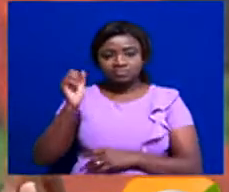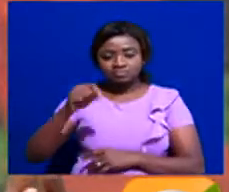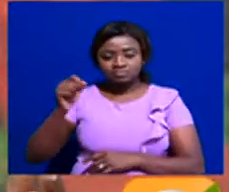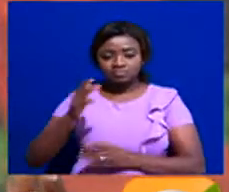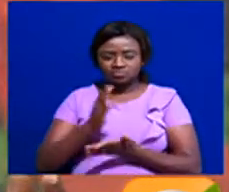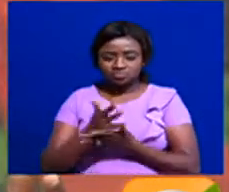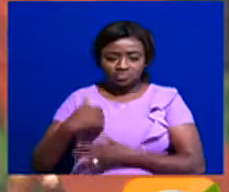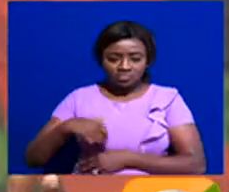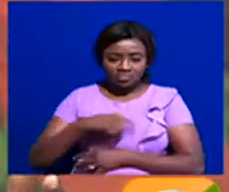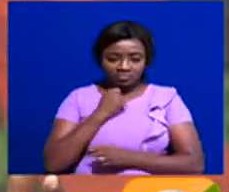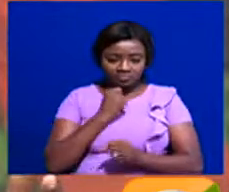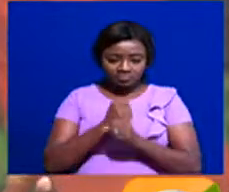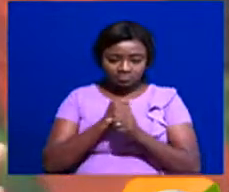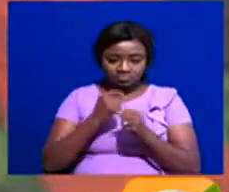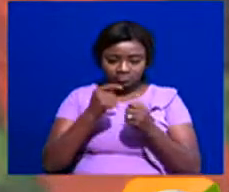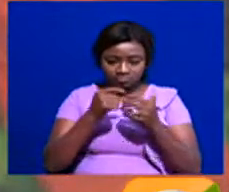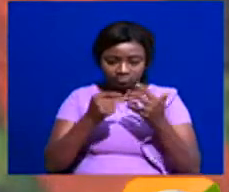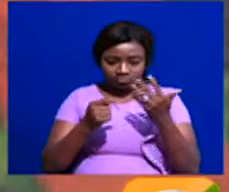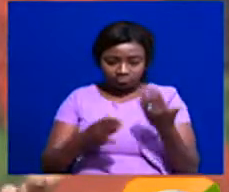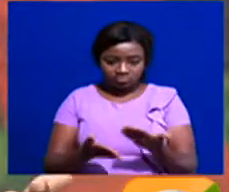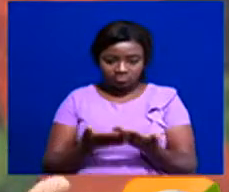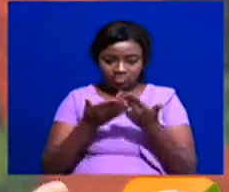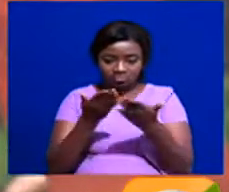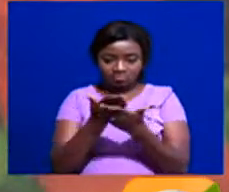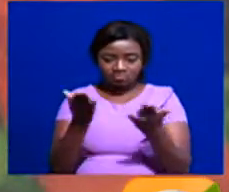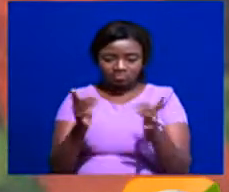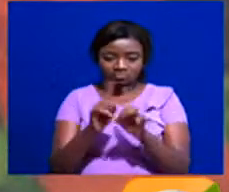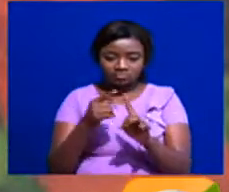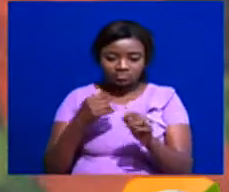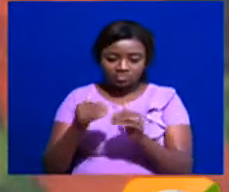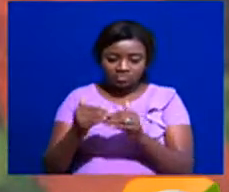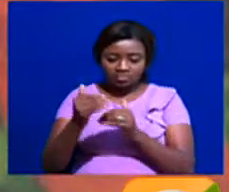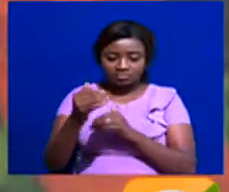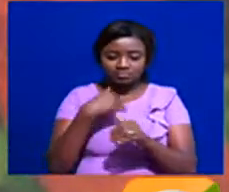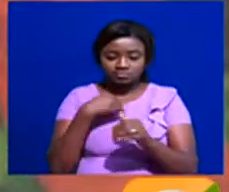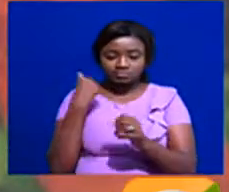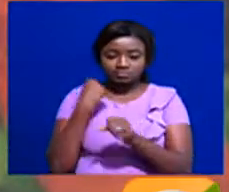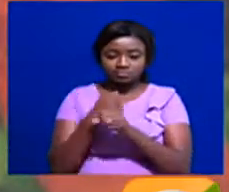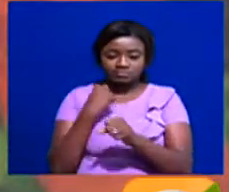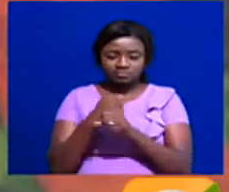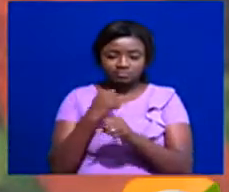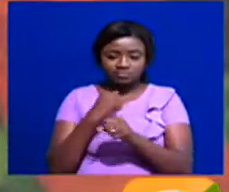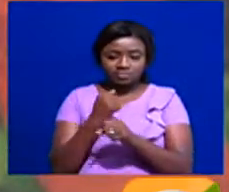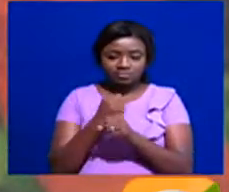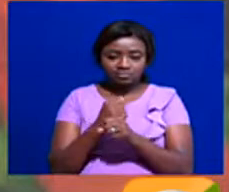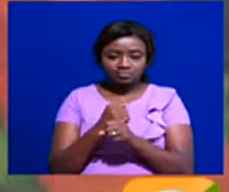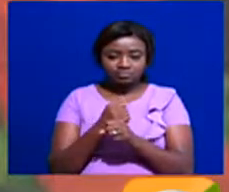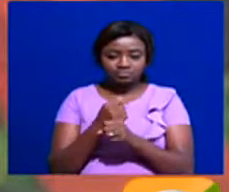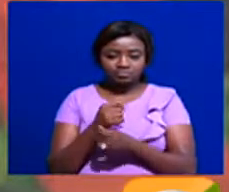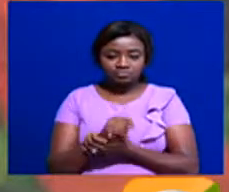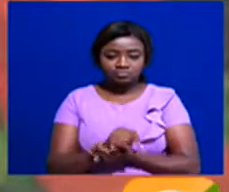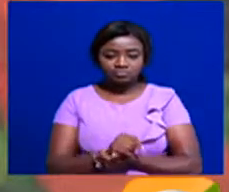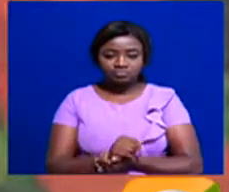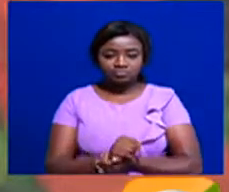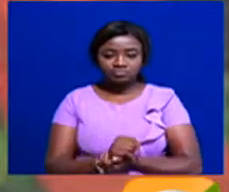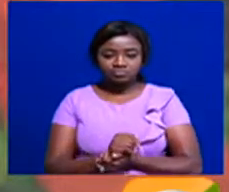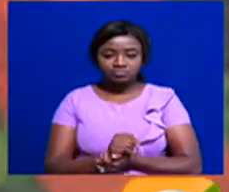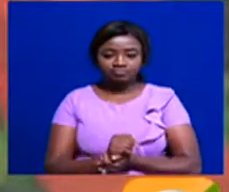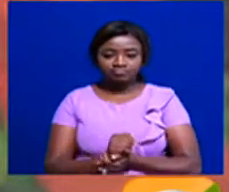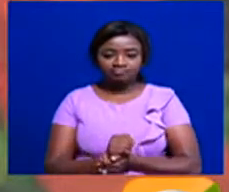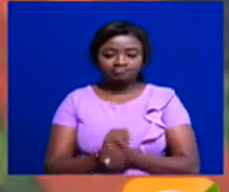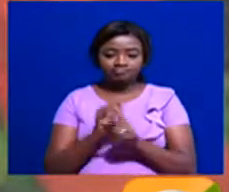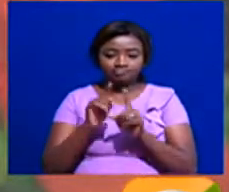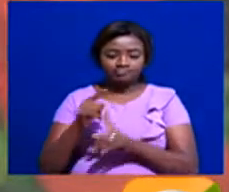doing the much we can. We have a long journey to go. And obviously, it is a call that there is need